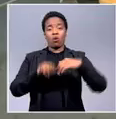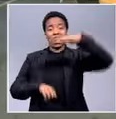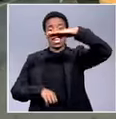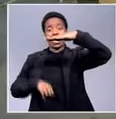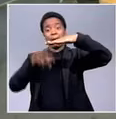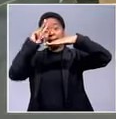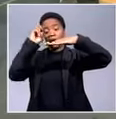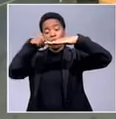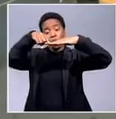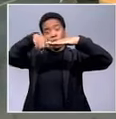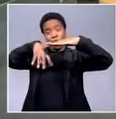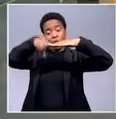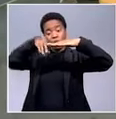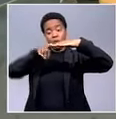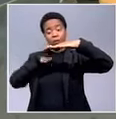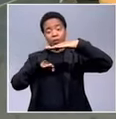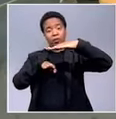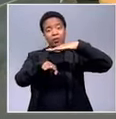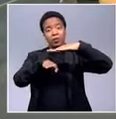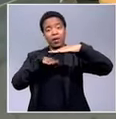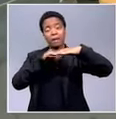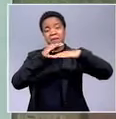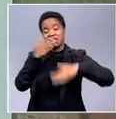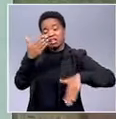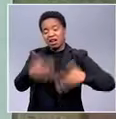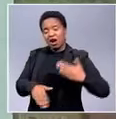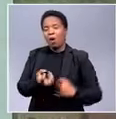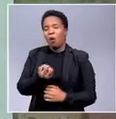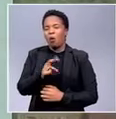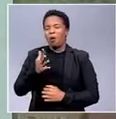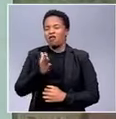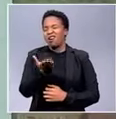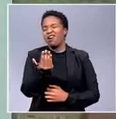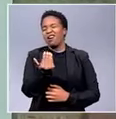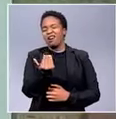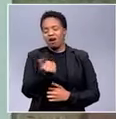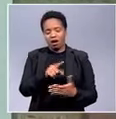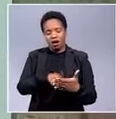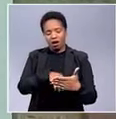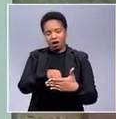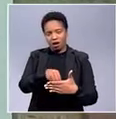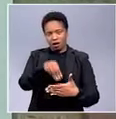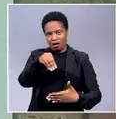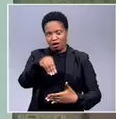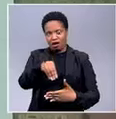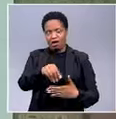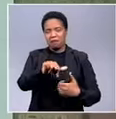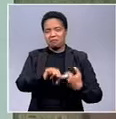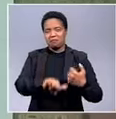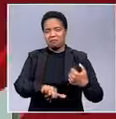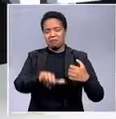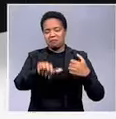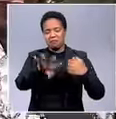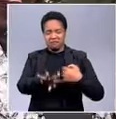of the road for e-tolls, or just an attempt to butter up the Gauteng electorate before May the 8th?